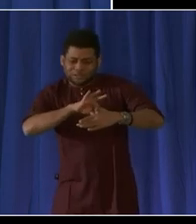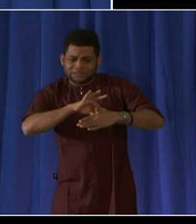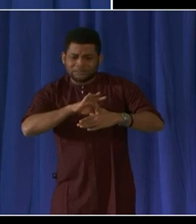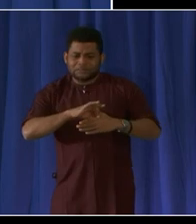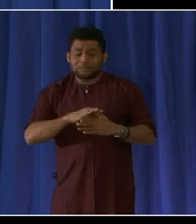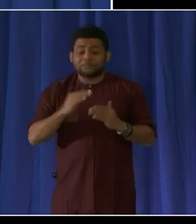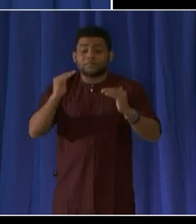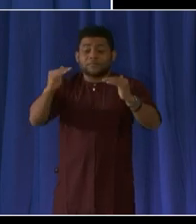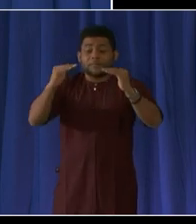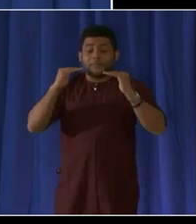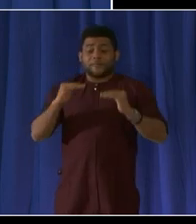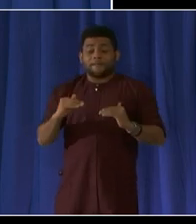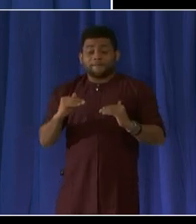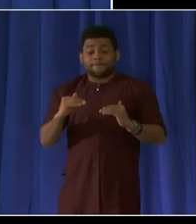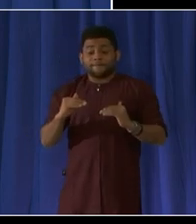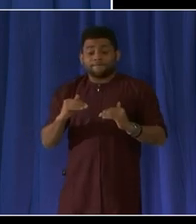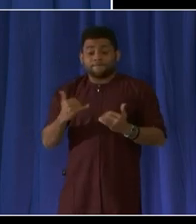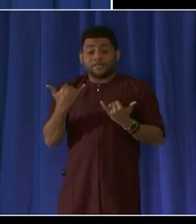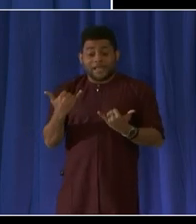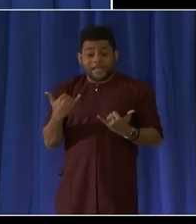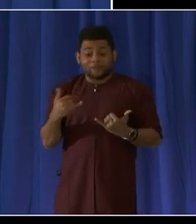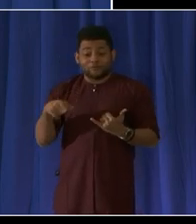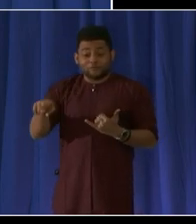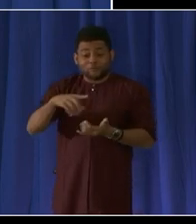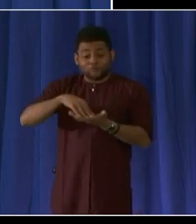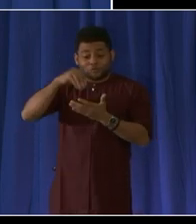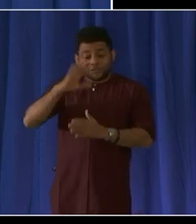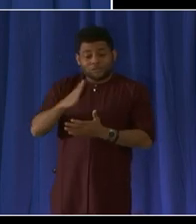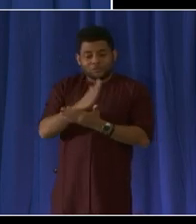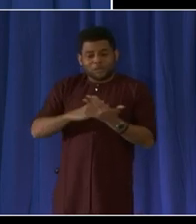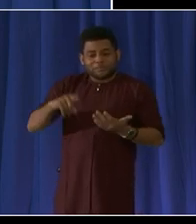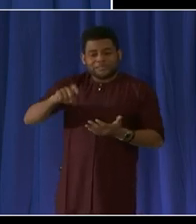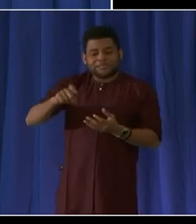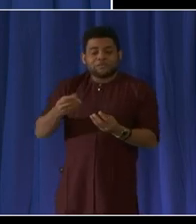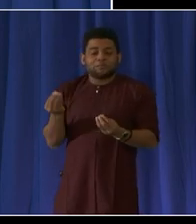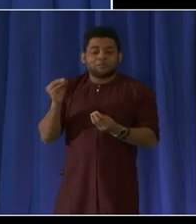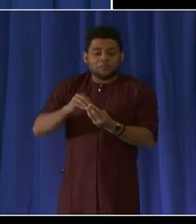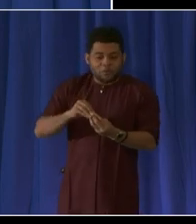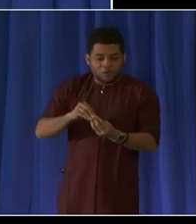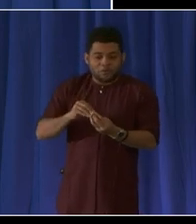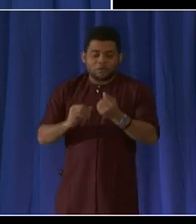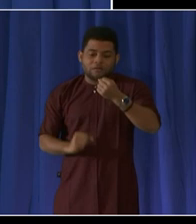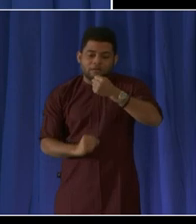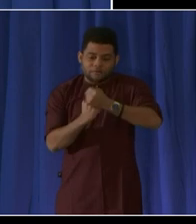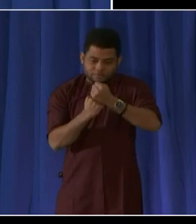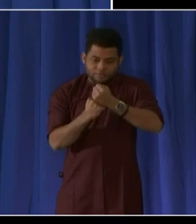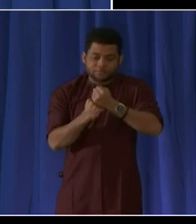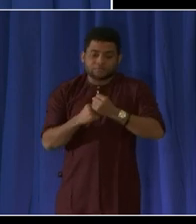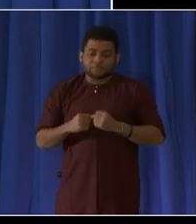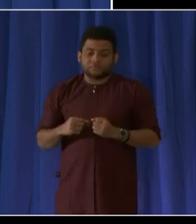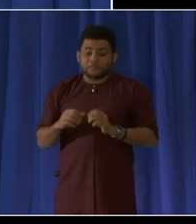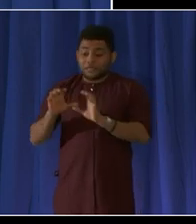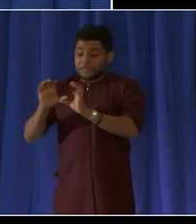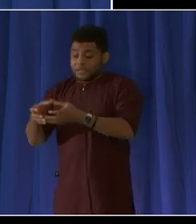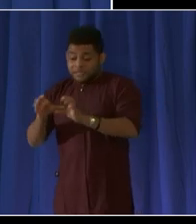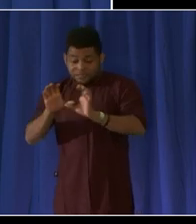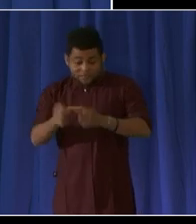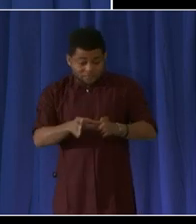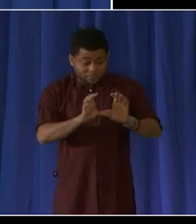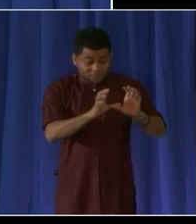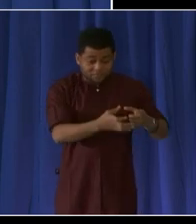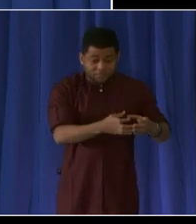more specific for those students who may need additional support. Here we provide a subset of